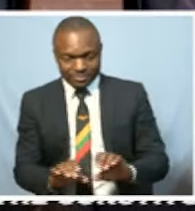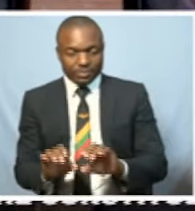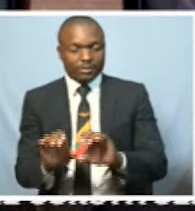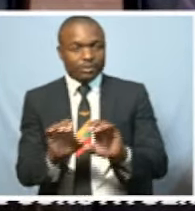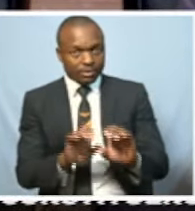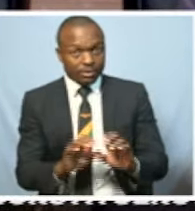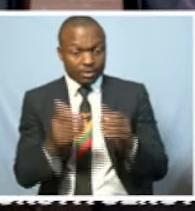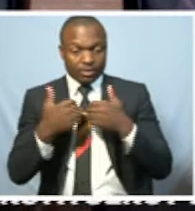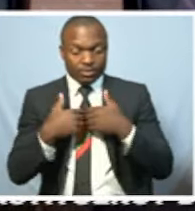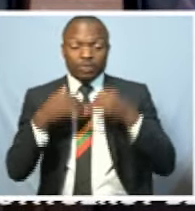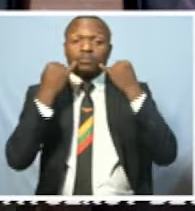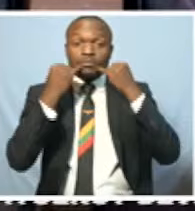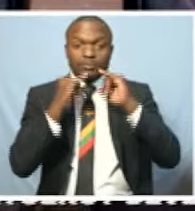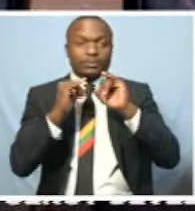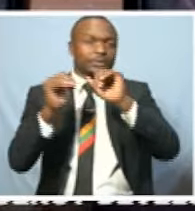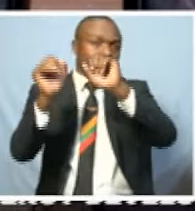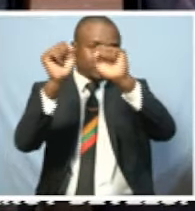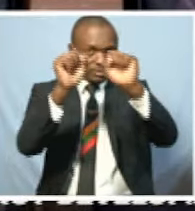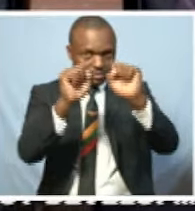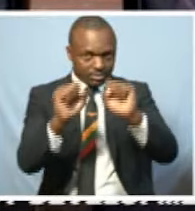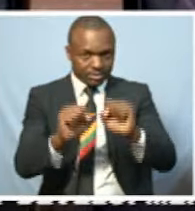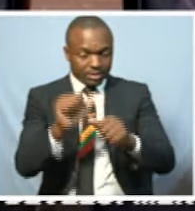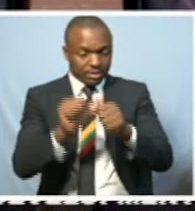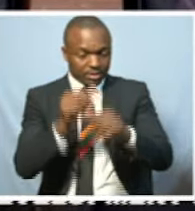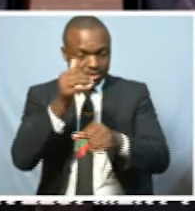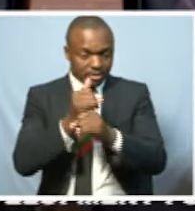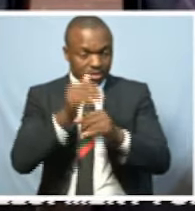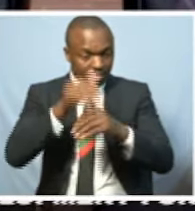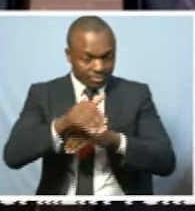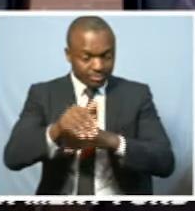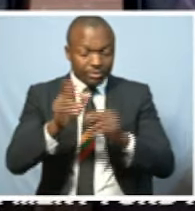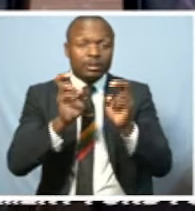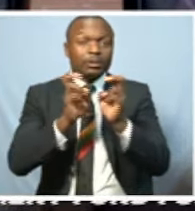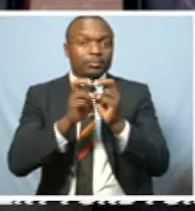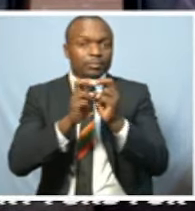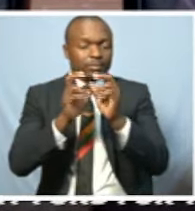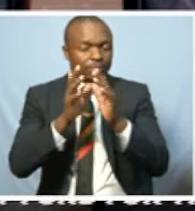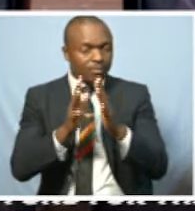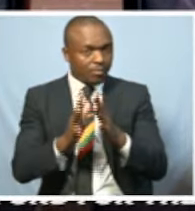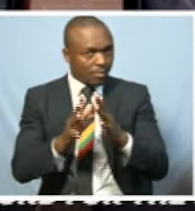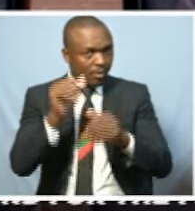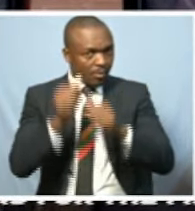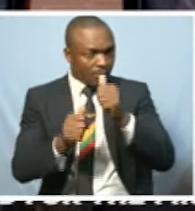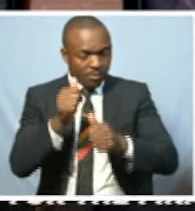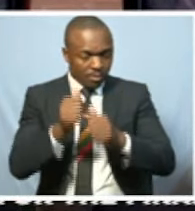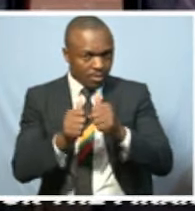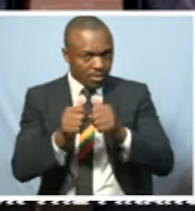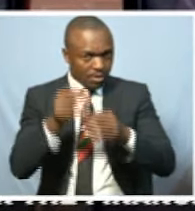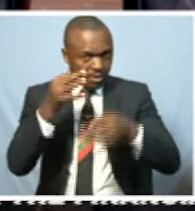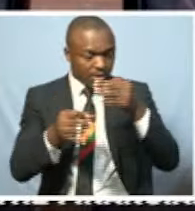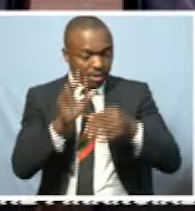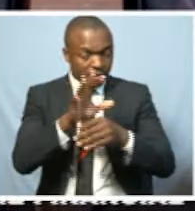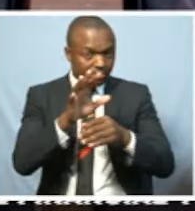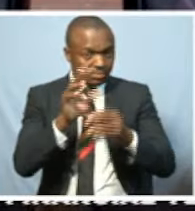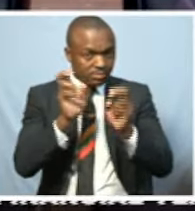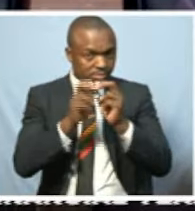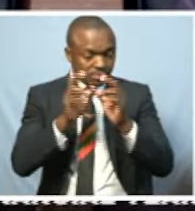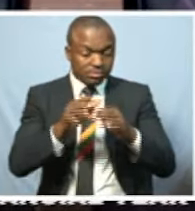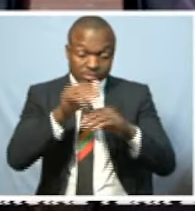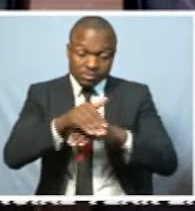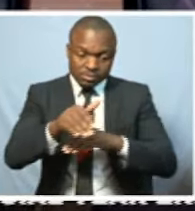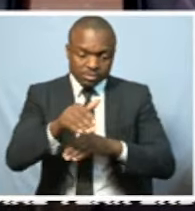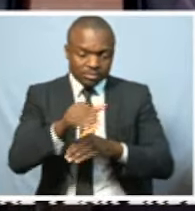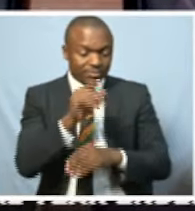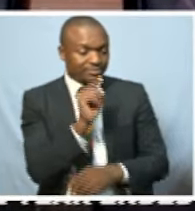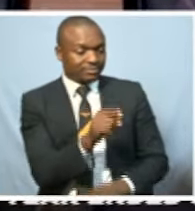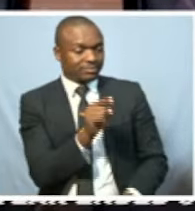a database. Every year we register contractors. And if a contractor has registered at that